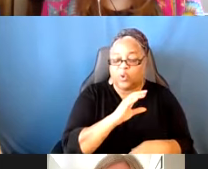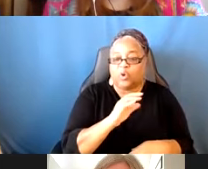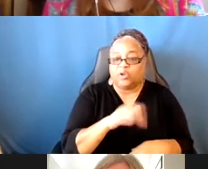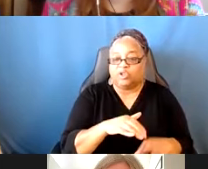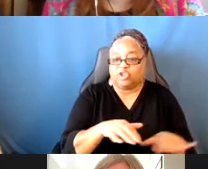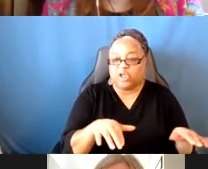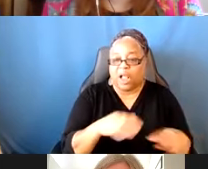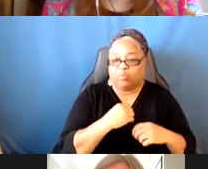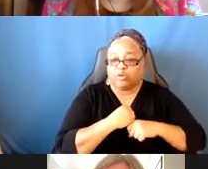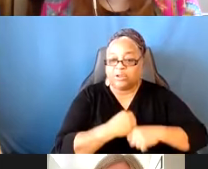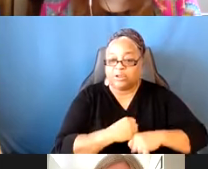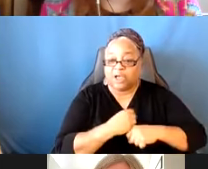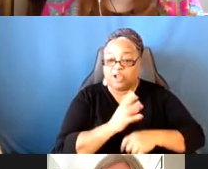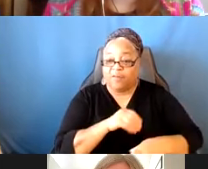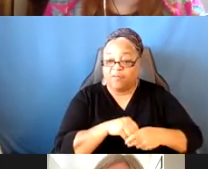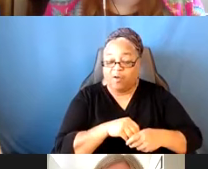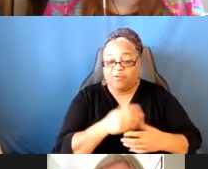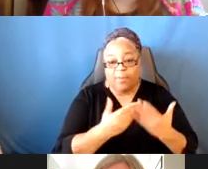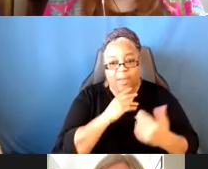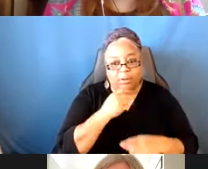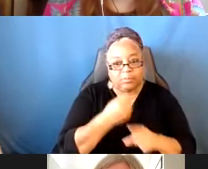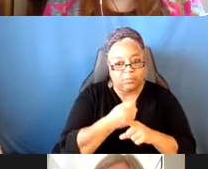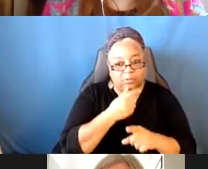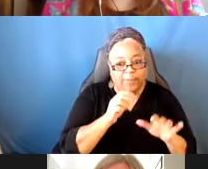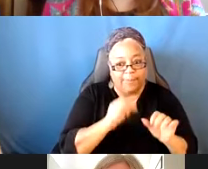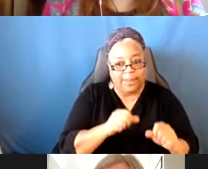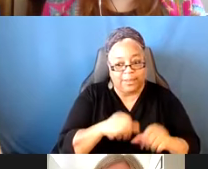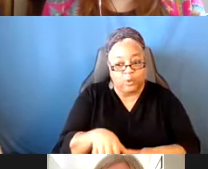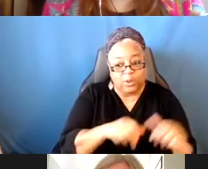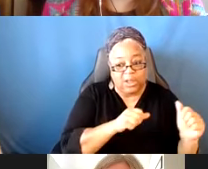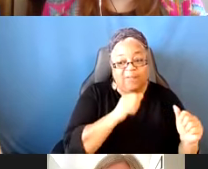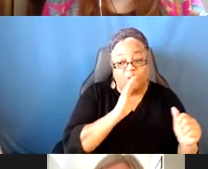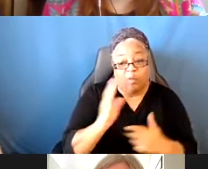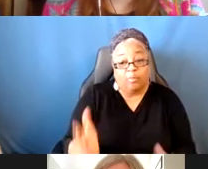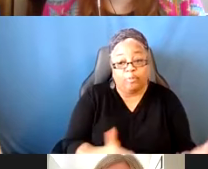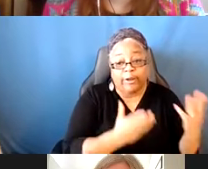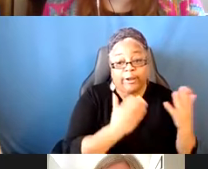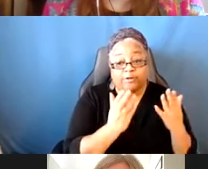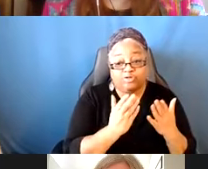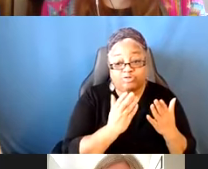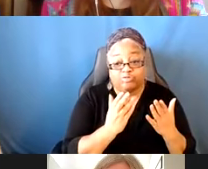that might impact her ability to leave or take the child with her. Absolutely.